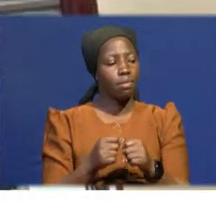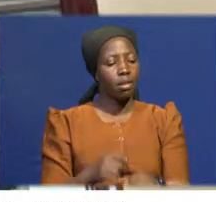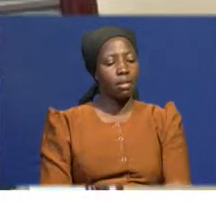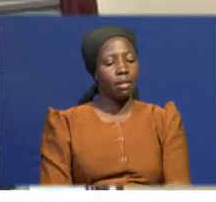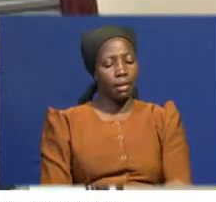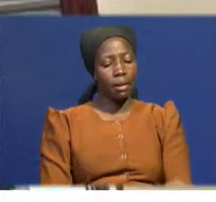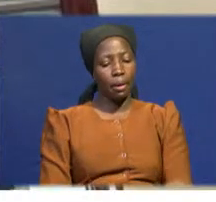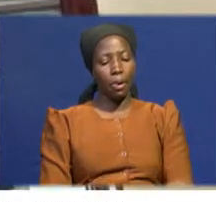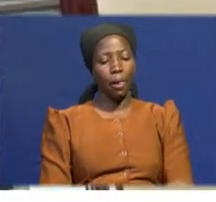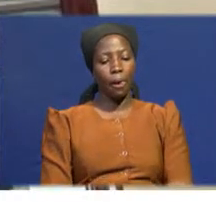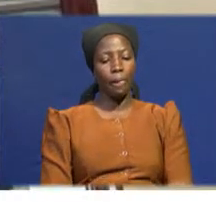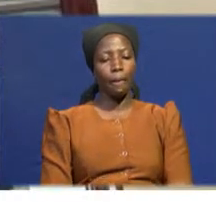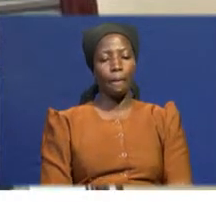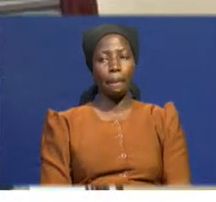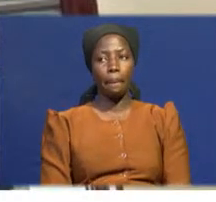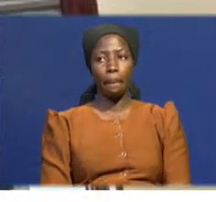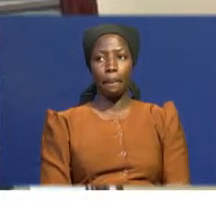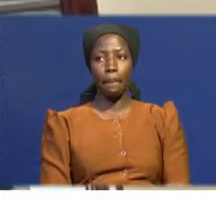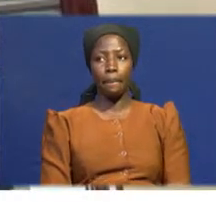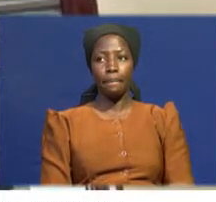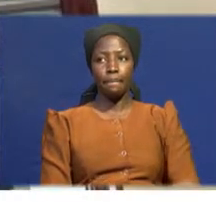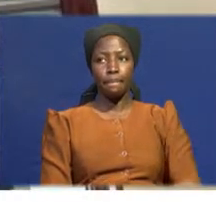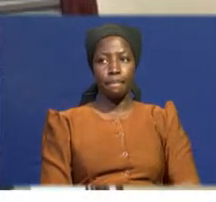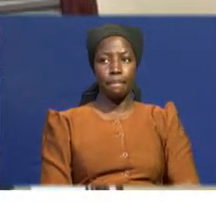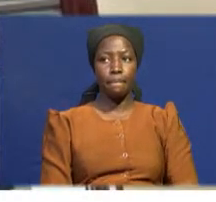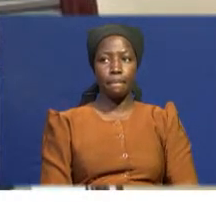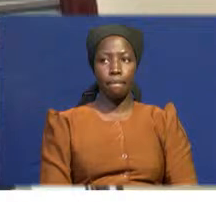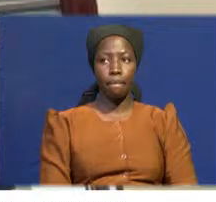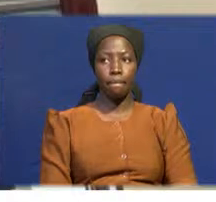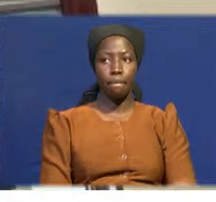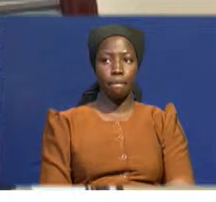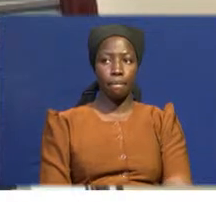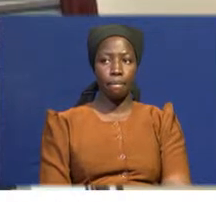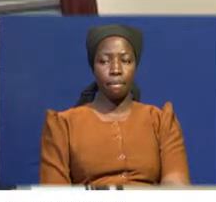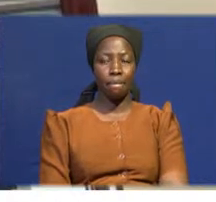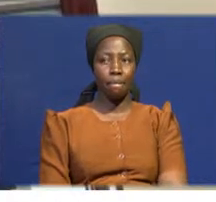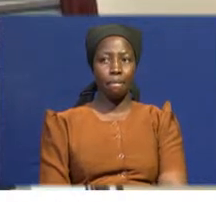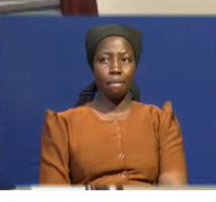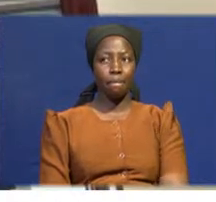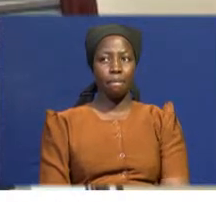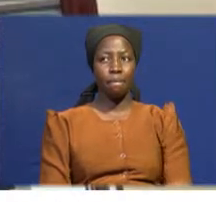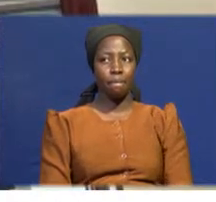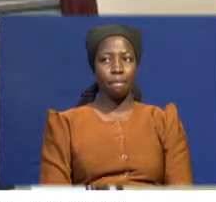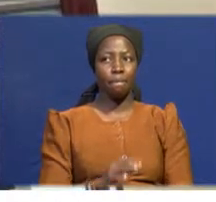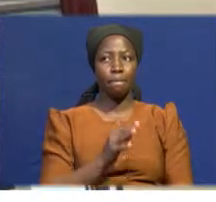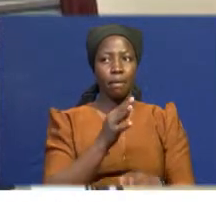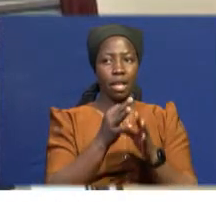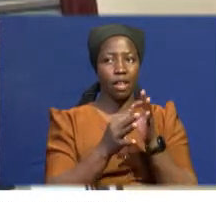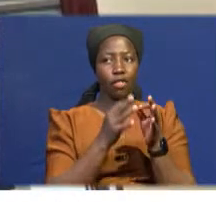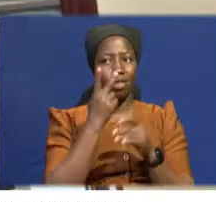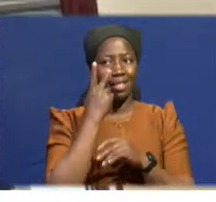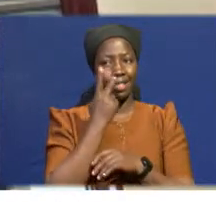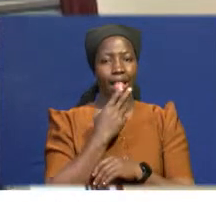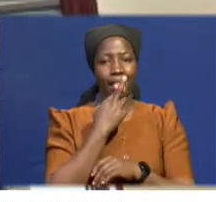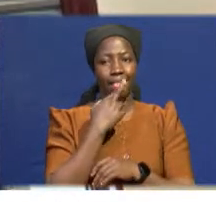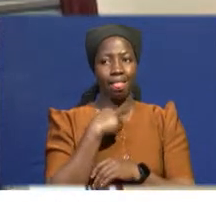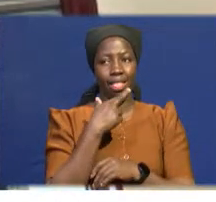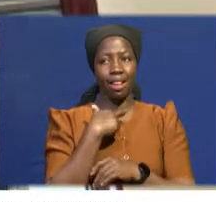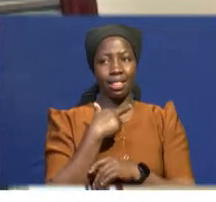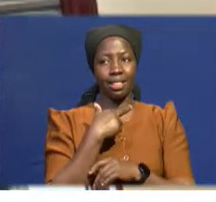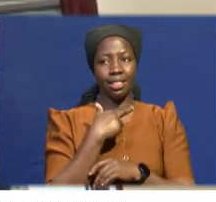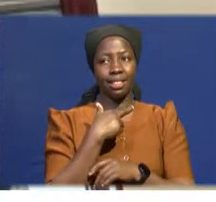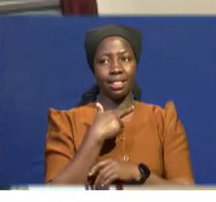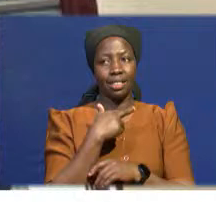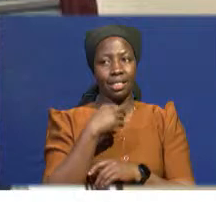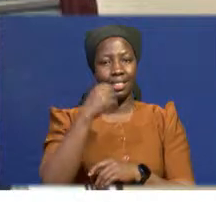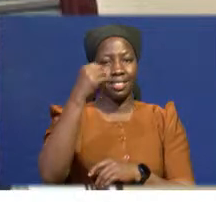normal car. You can approach it. If you see a red light or an audible alarm, or you do not see a light, then